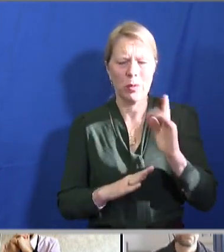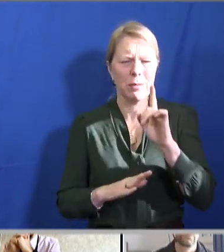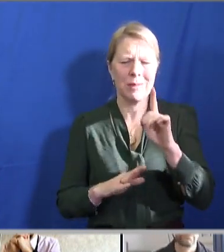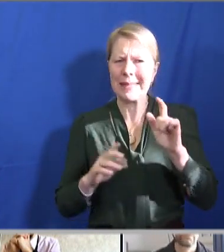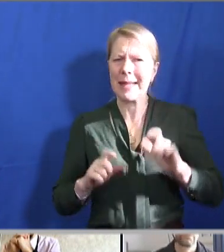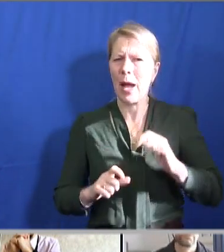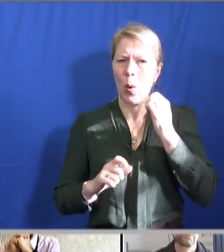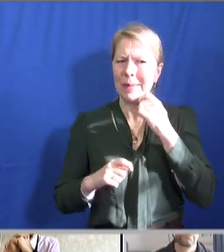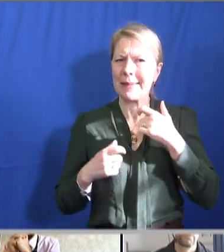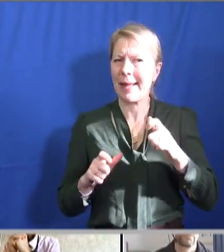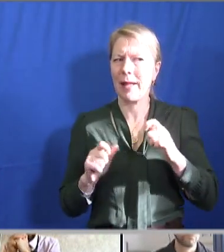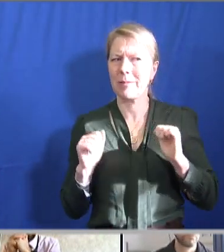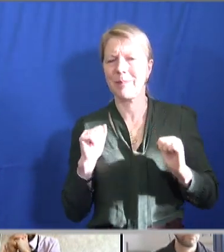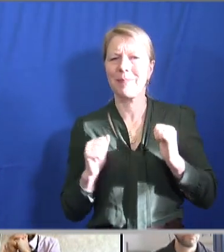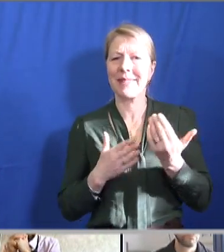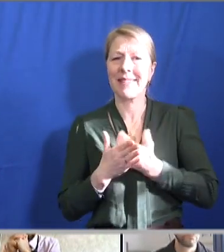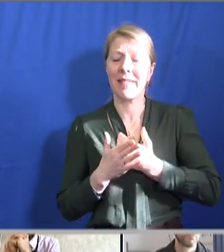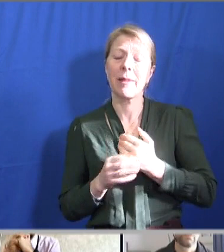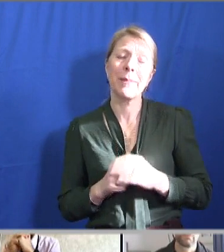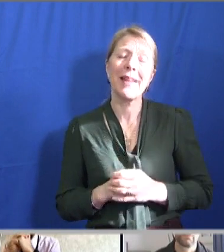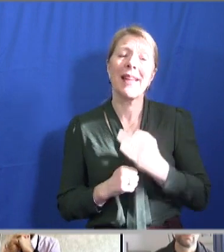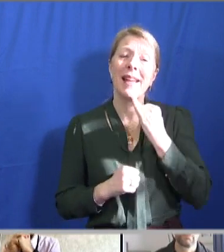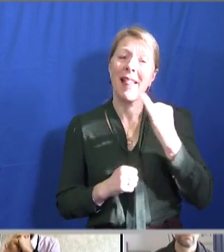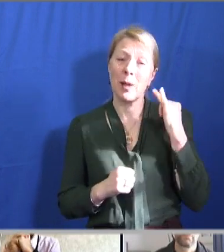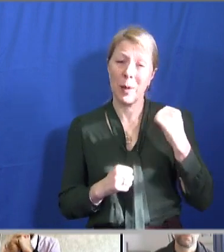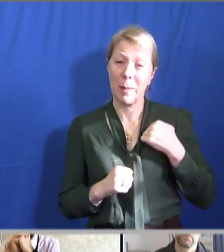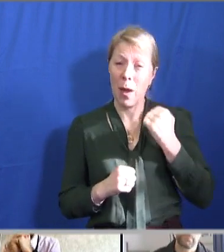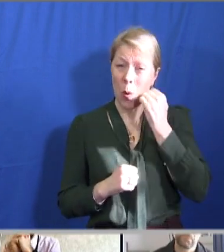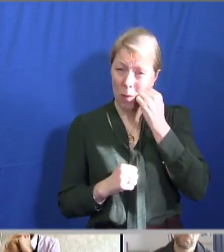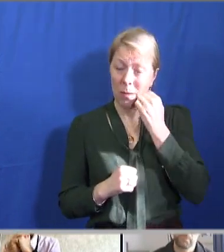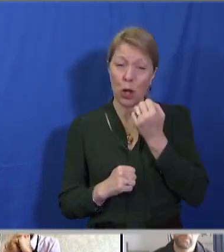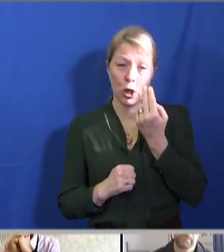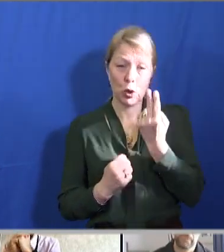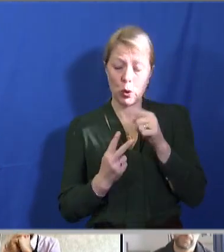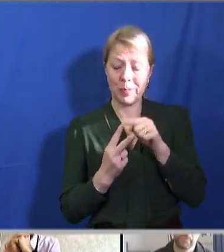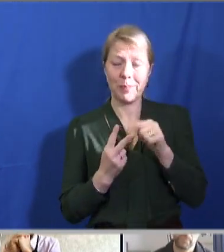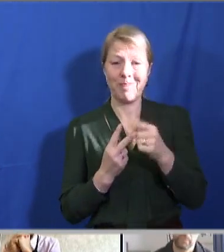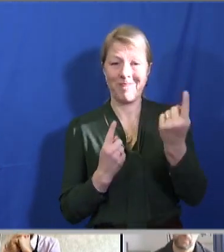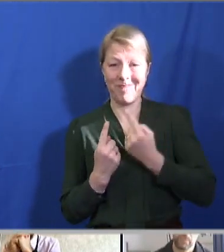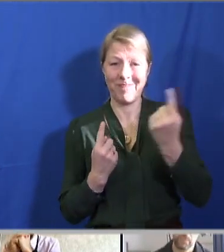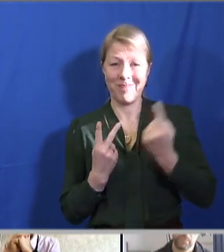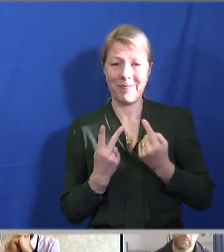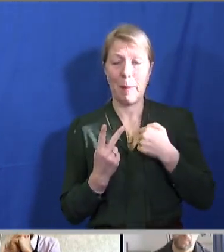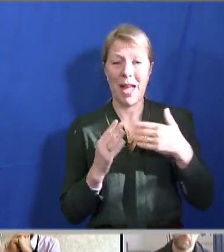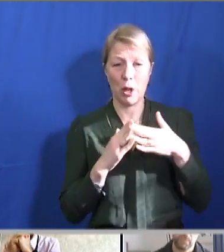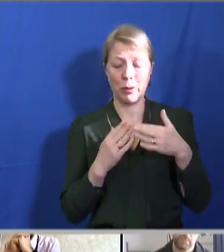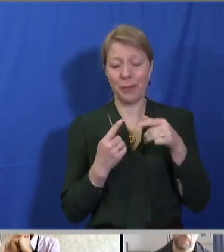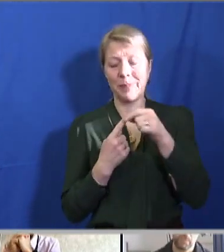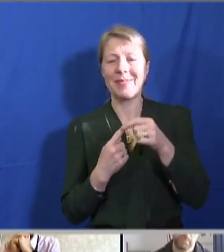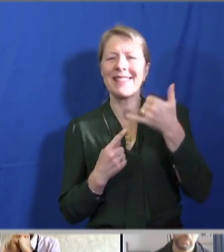Last week, I had 2 callers in the same day. One was a telephone engineer and the